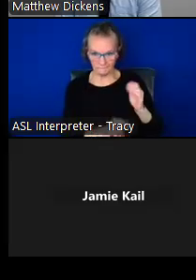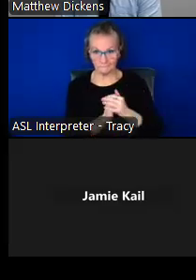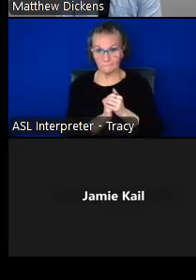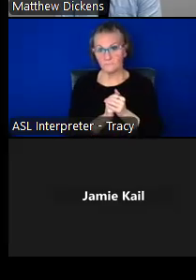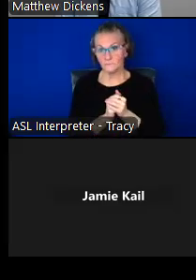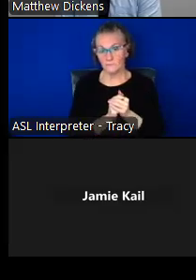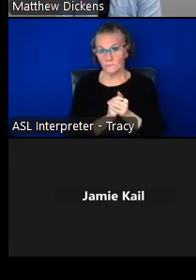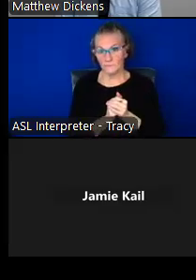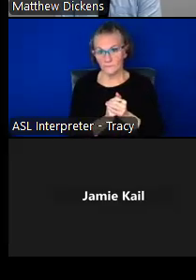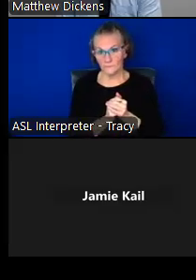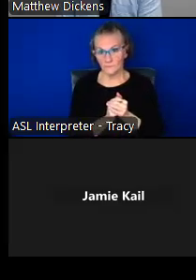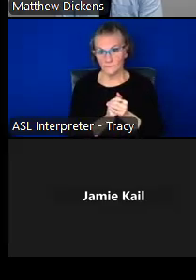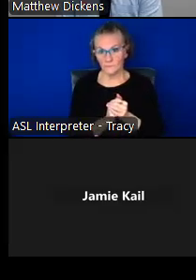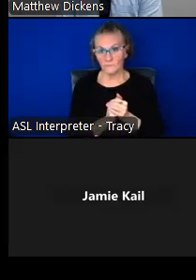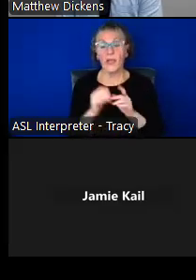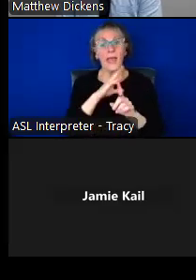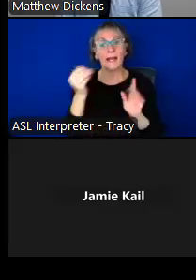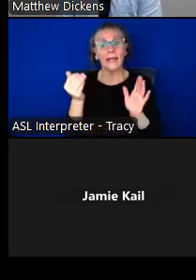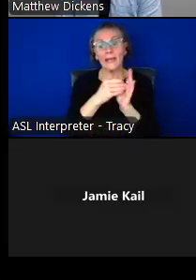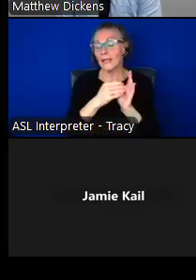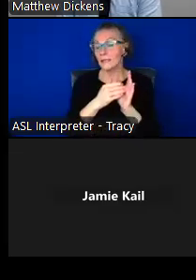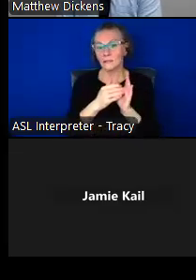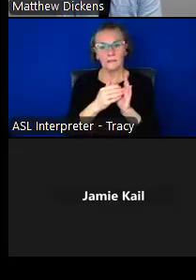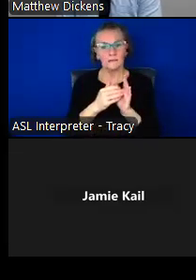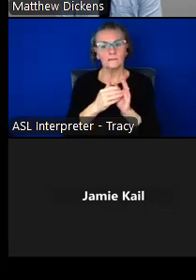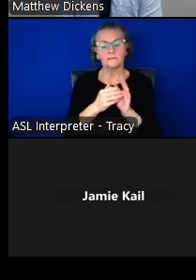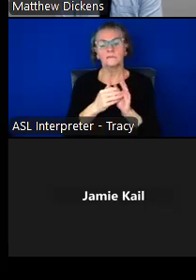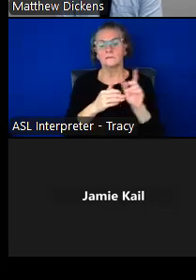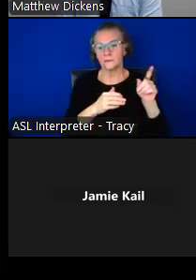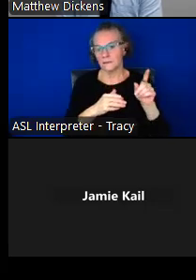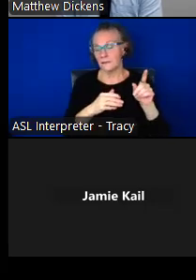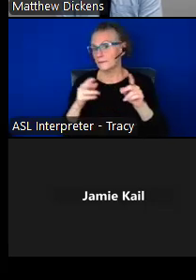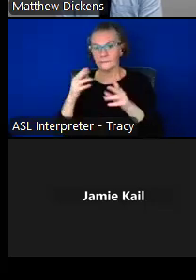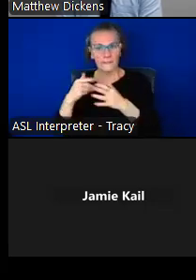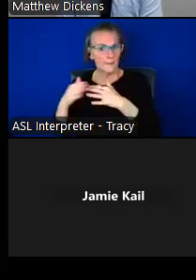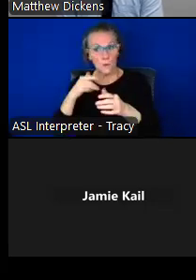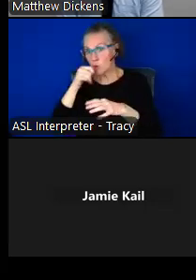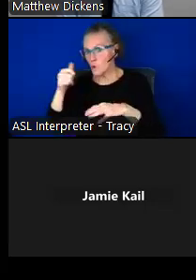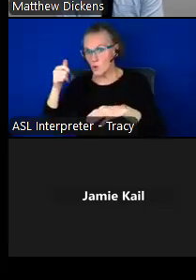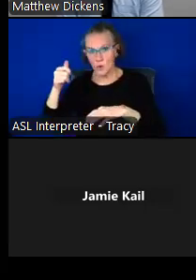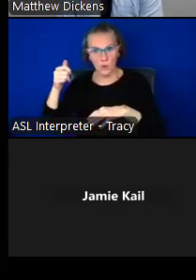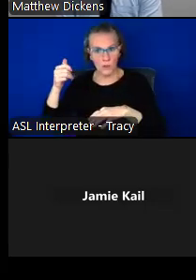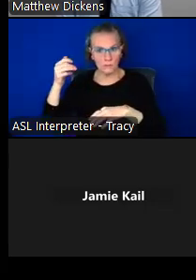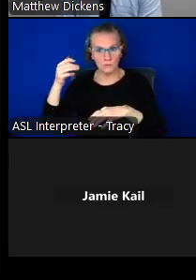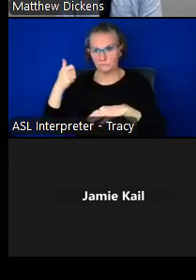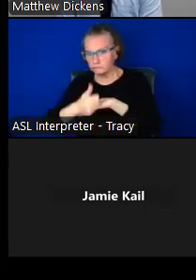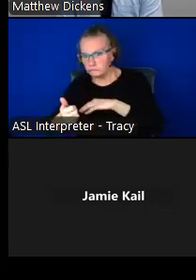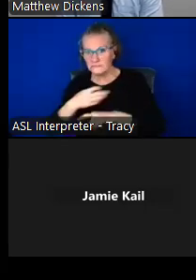allegations. And again, that's by staff member or another individual in that home.